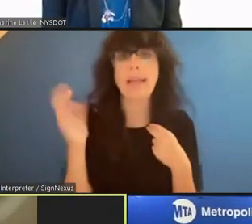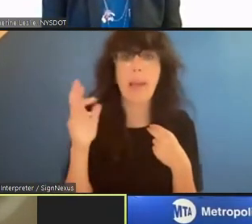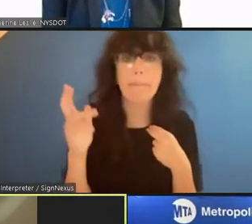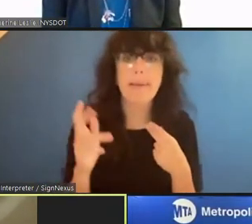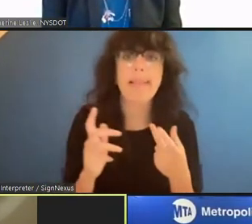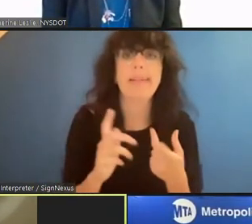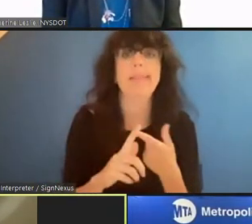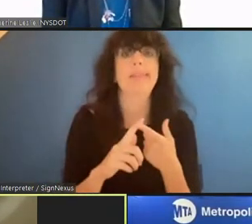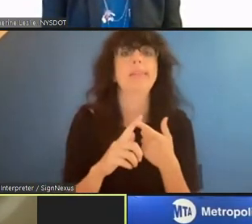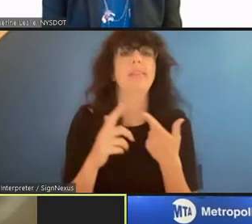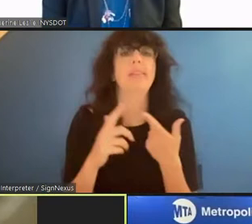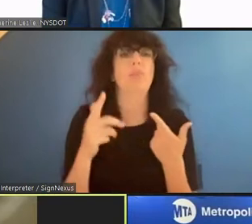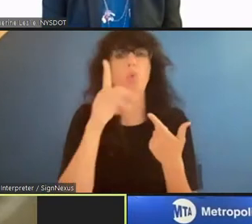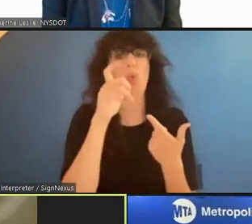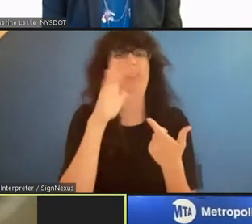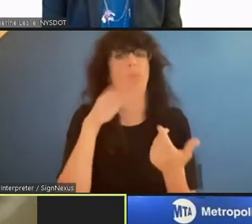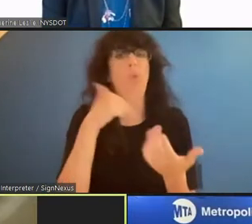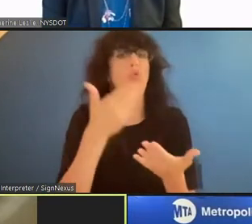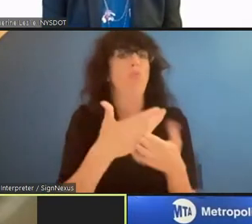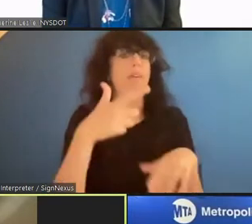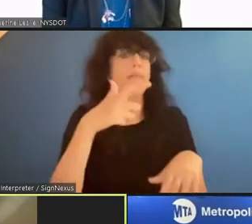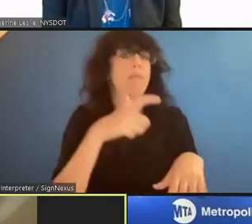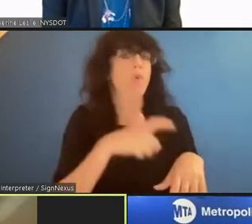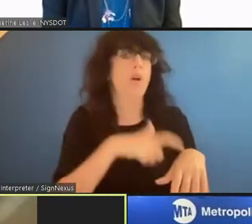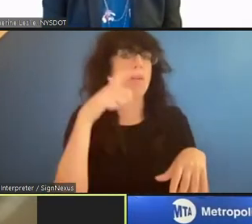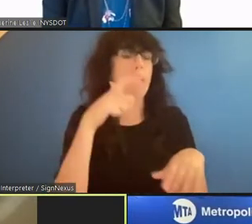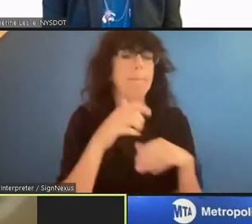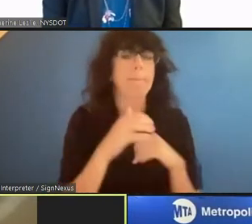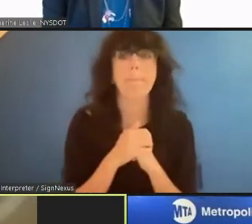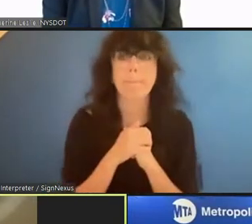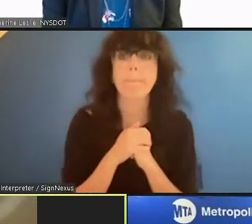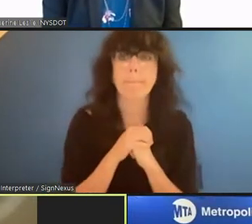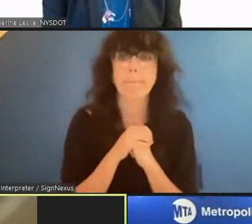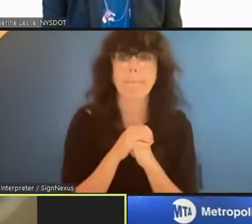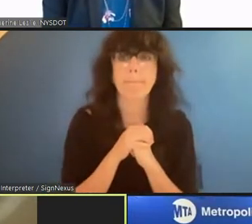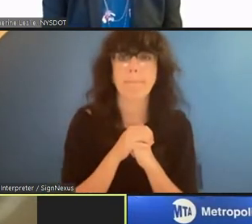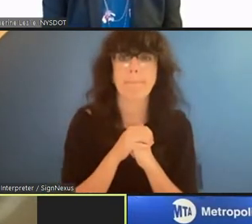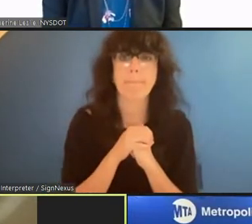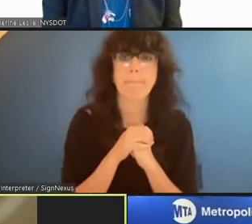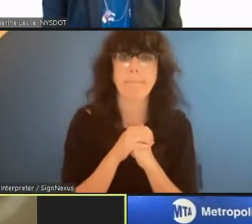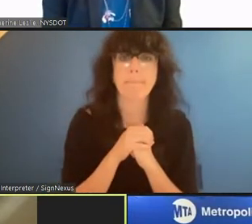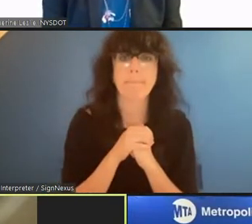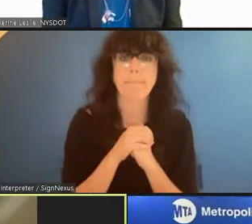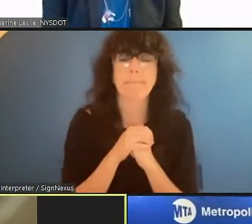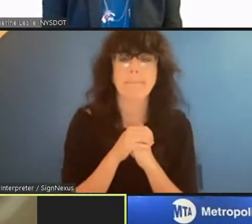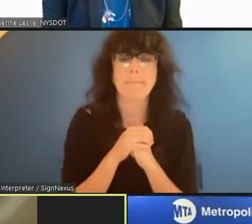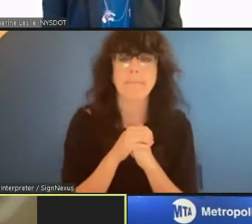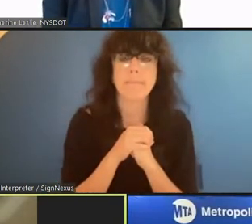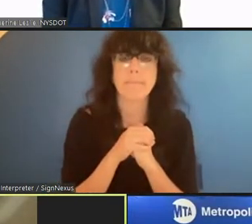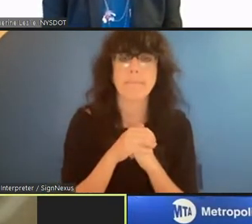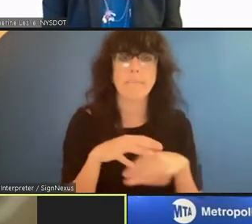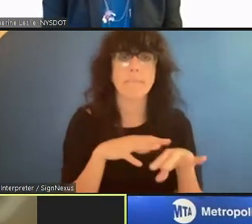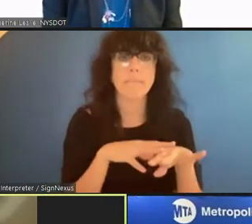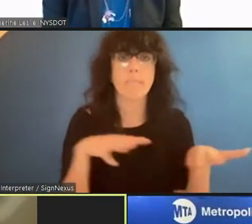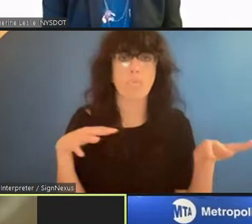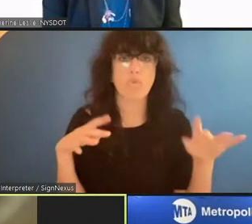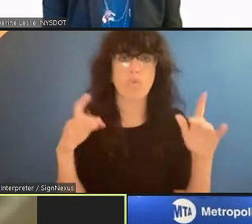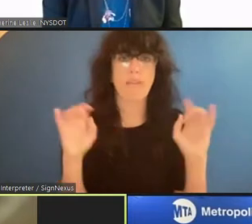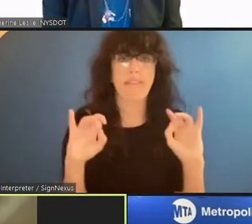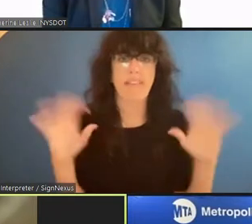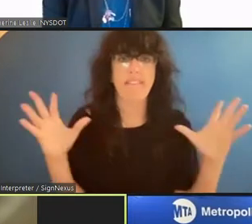get to emergencies on time um there's a traffic violence epidemic in this